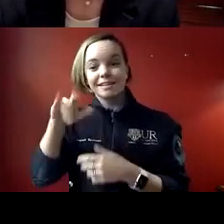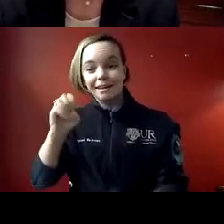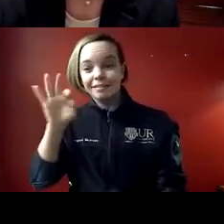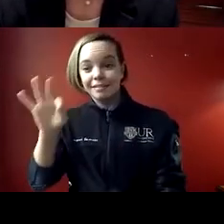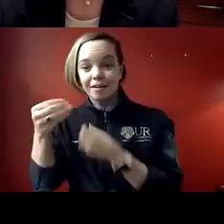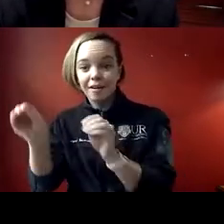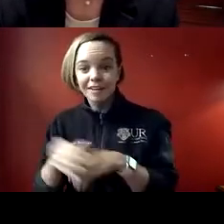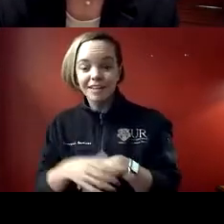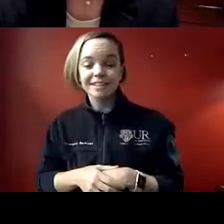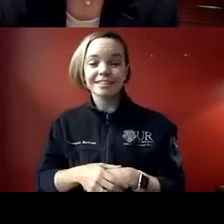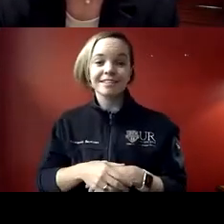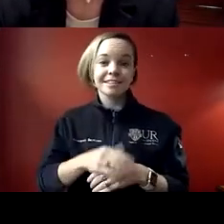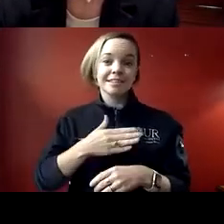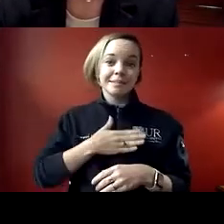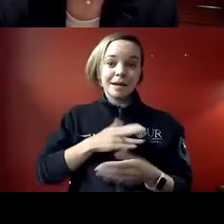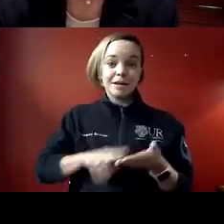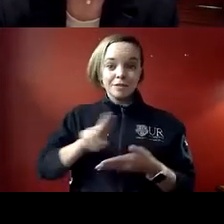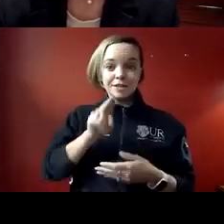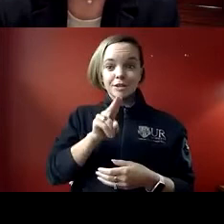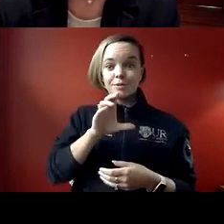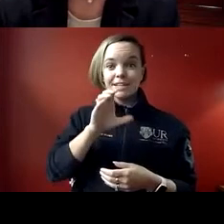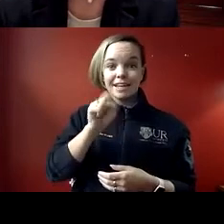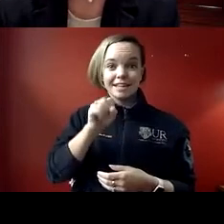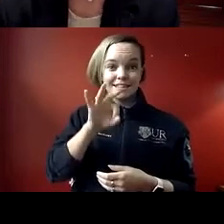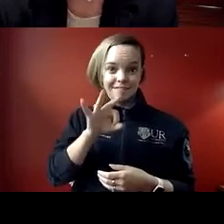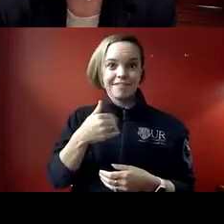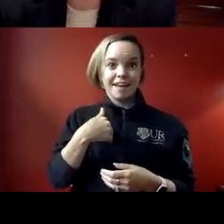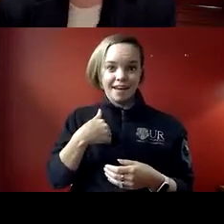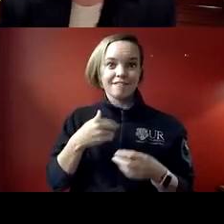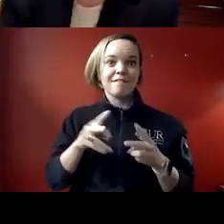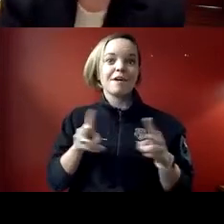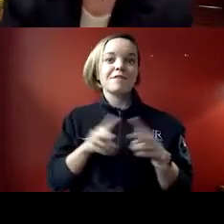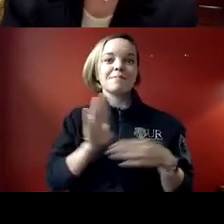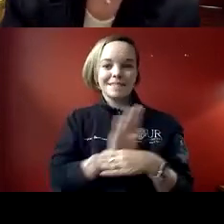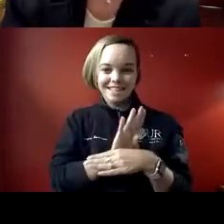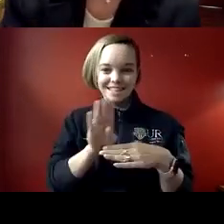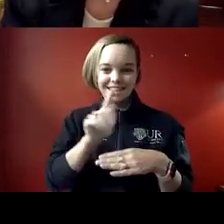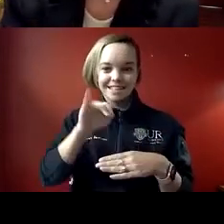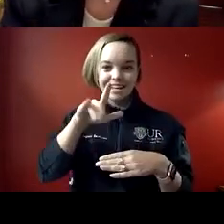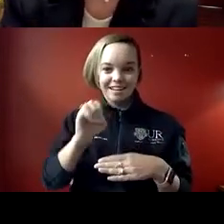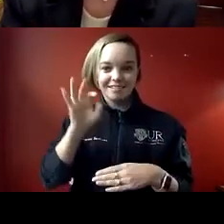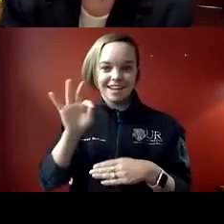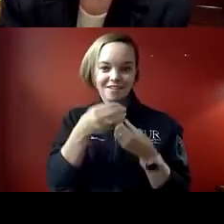University of California, San Francisco, we have a very, very busy Title IX office.